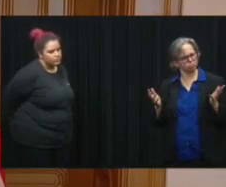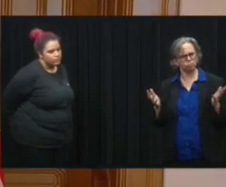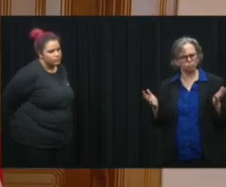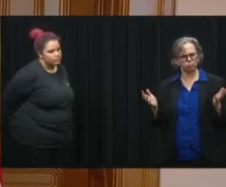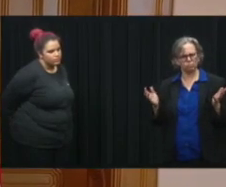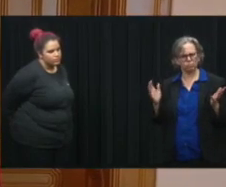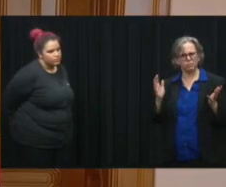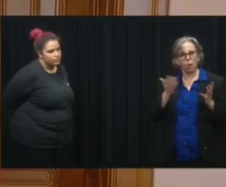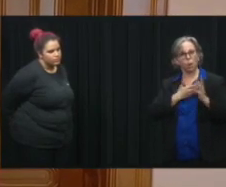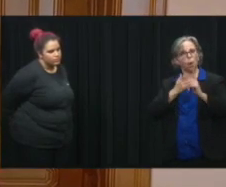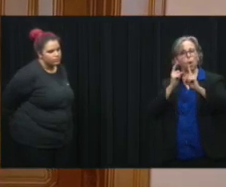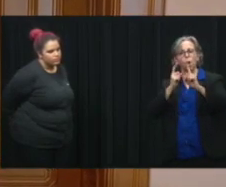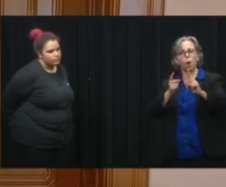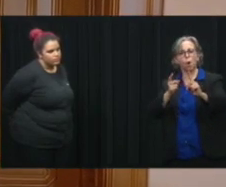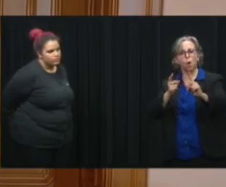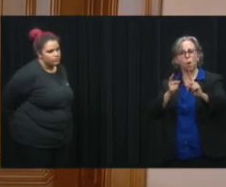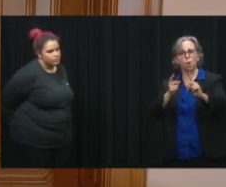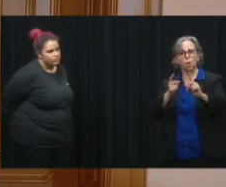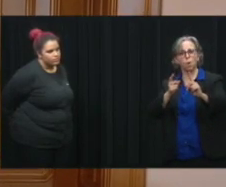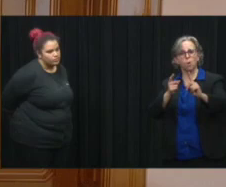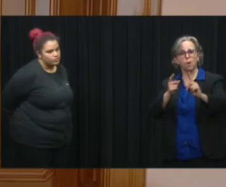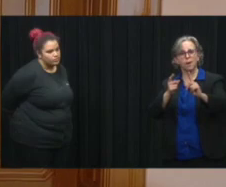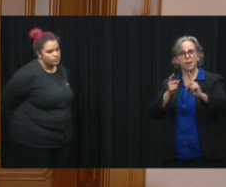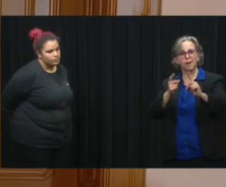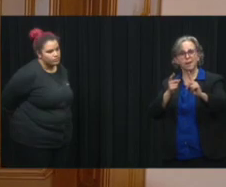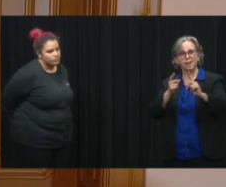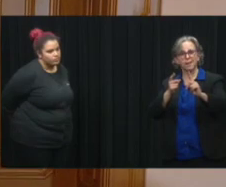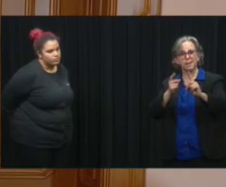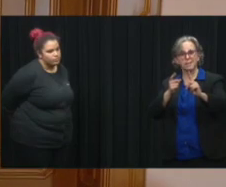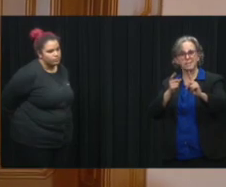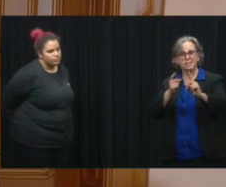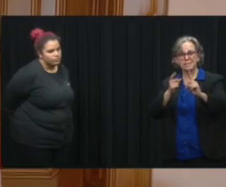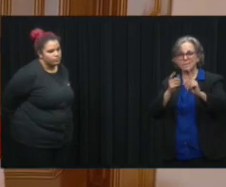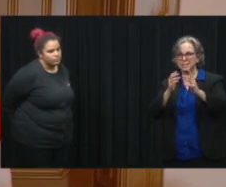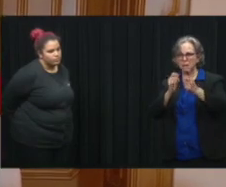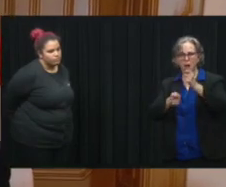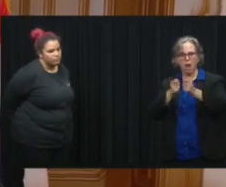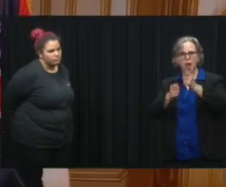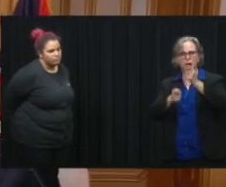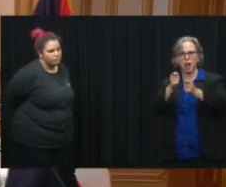further along you go, probably the closer you are to the reality.